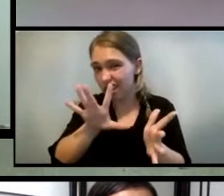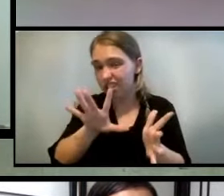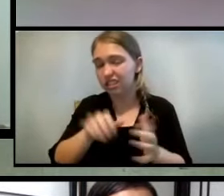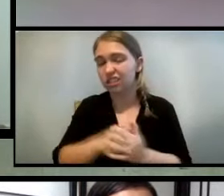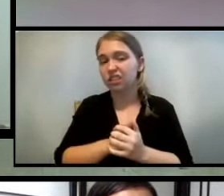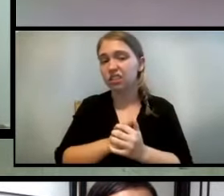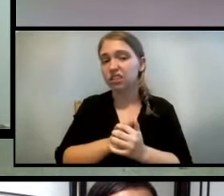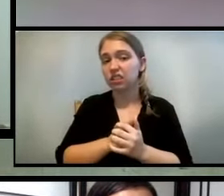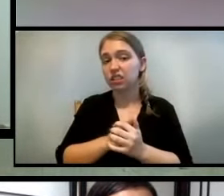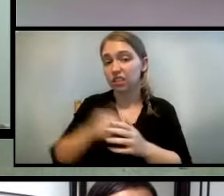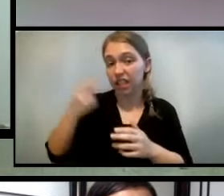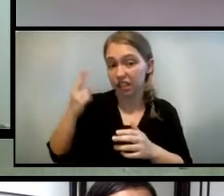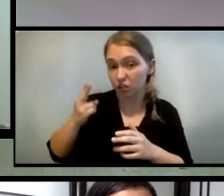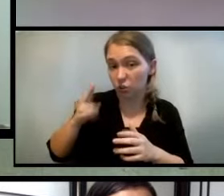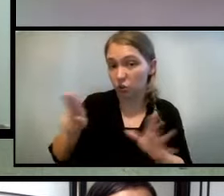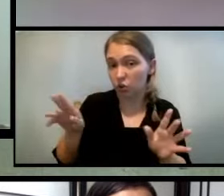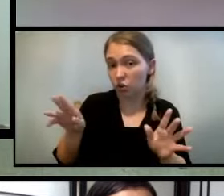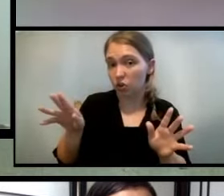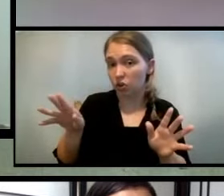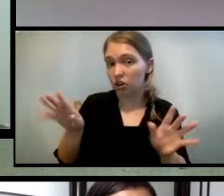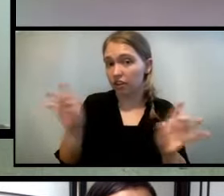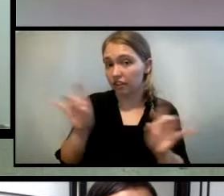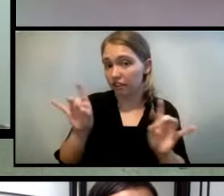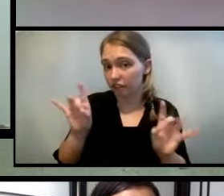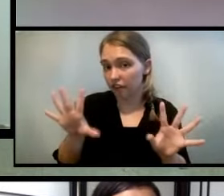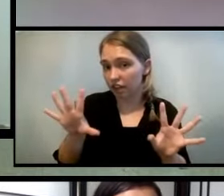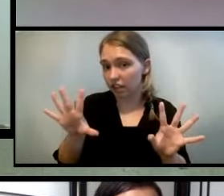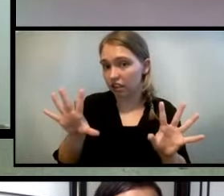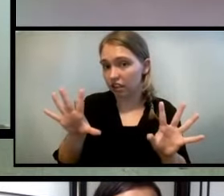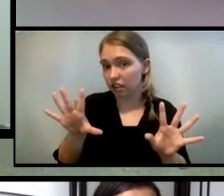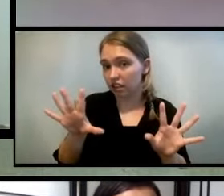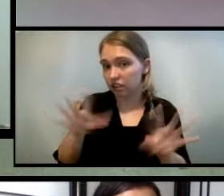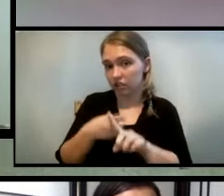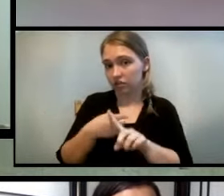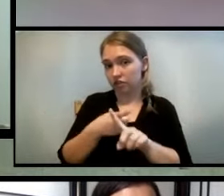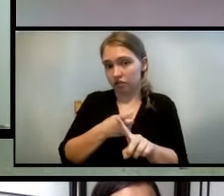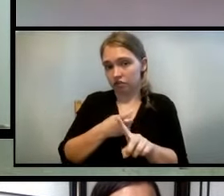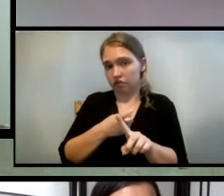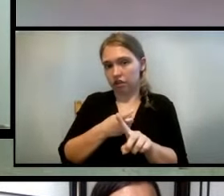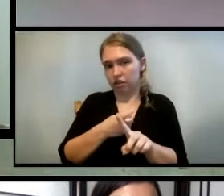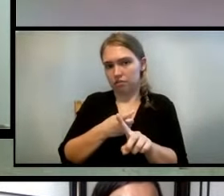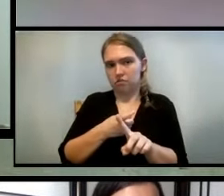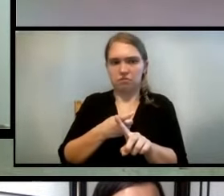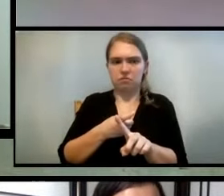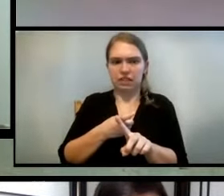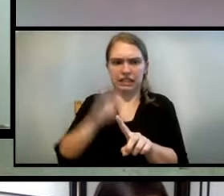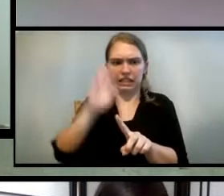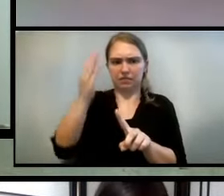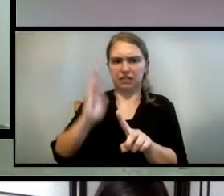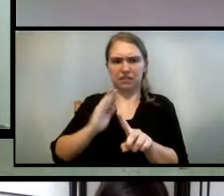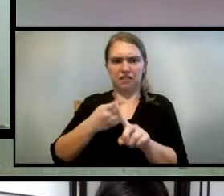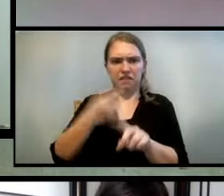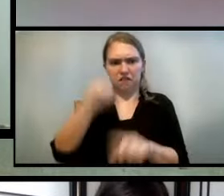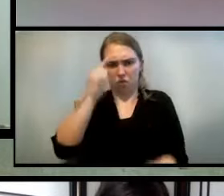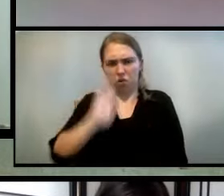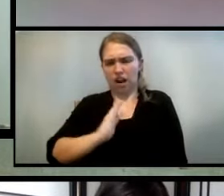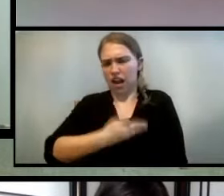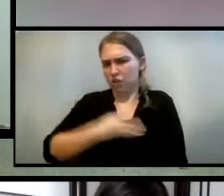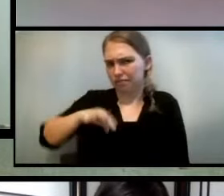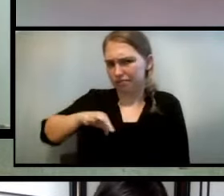historical violence done in the name of sort of our benefit. And so sometimes what happens is